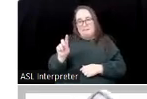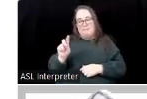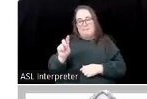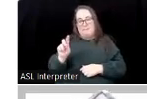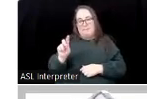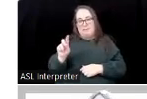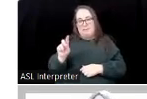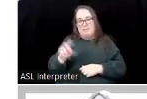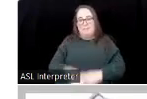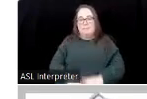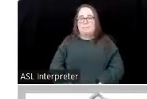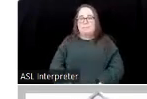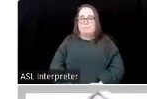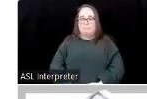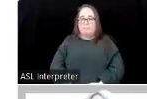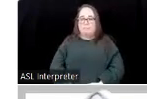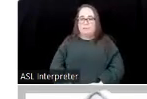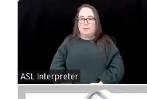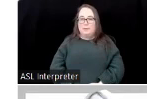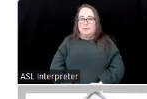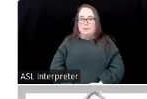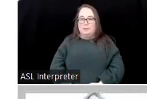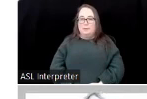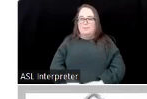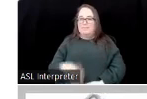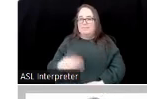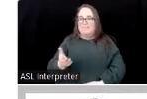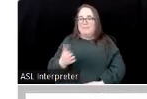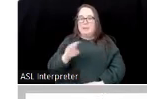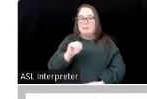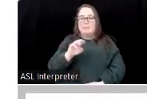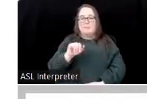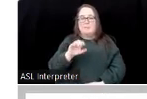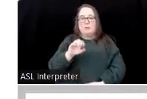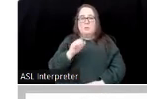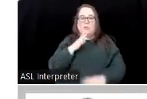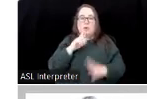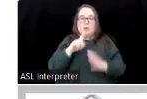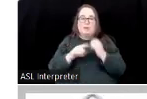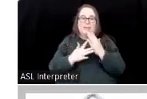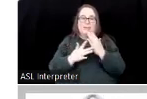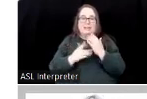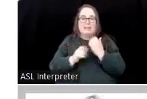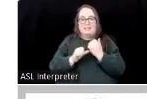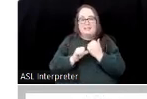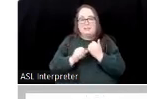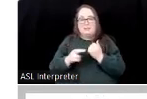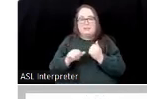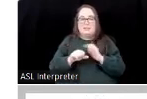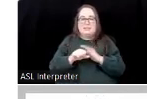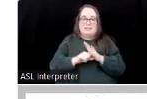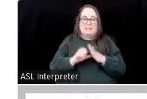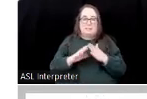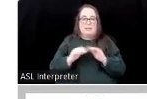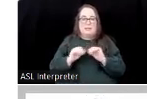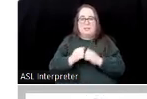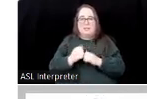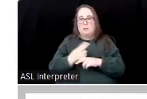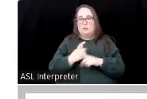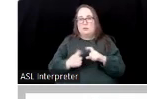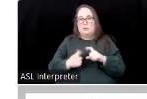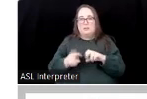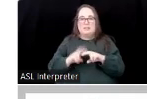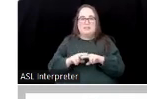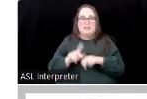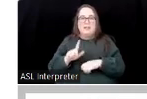or HUD. Mr. Bilka will share technical assistance resources that states and community agencies can use to increase